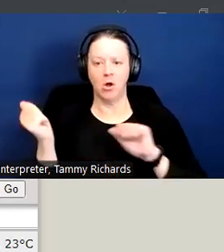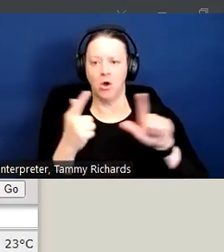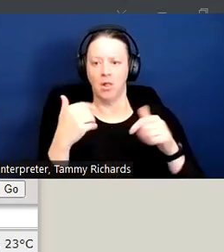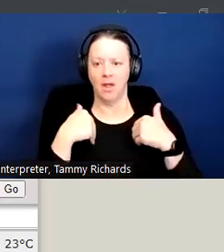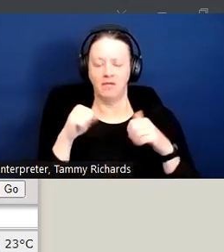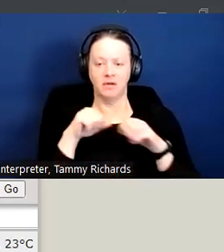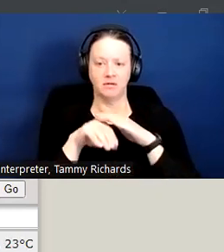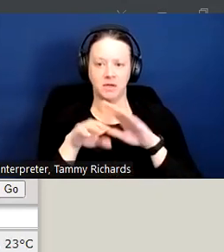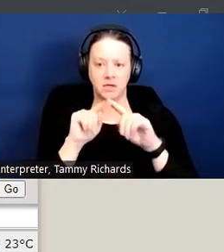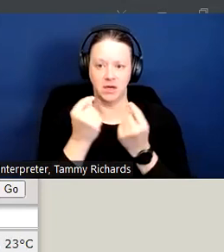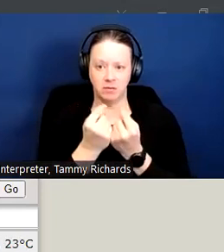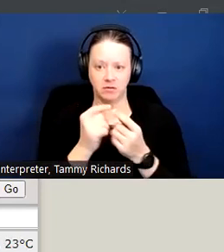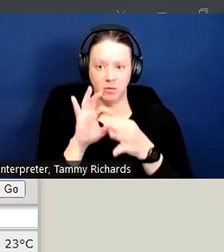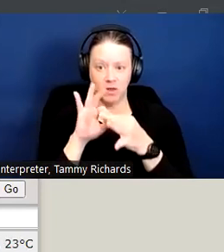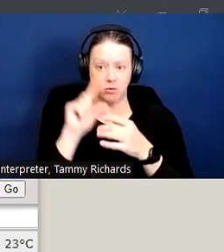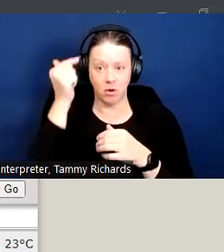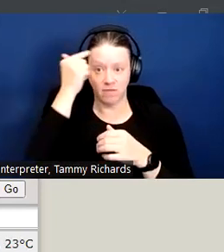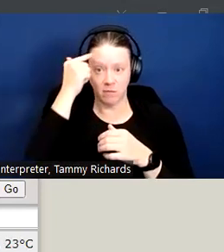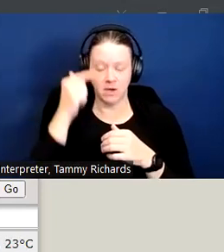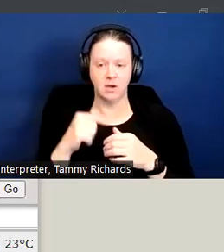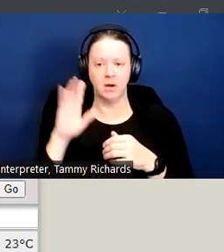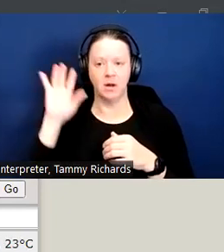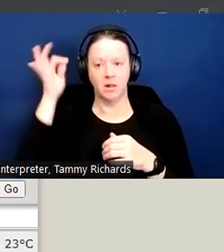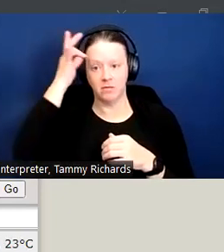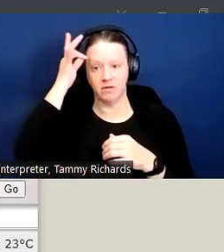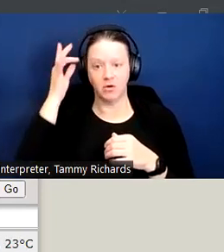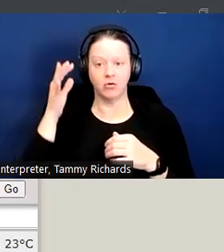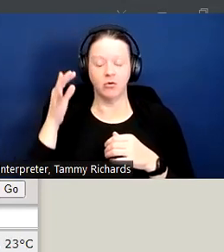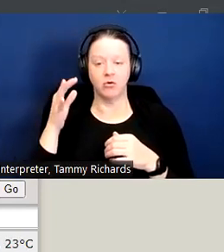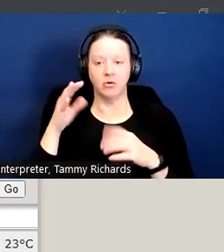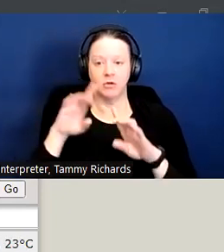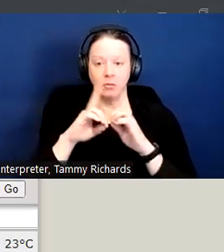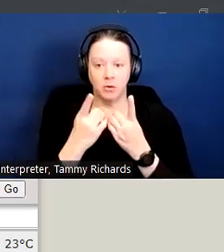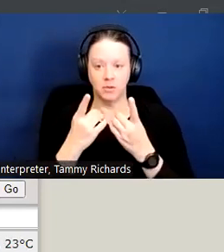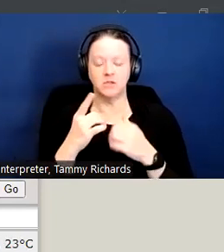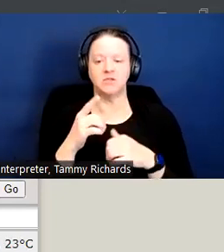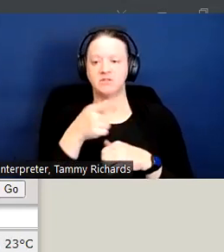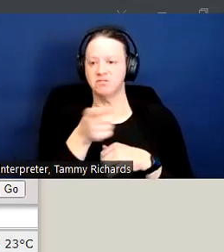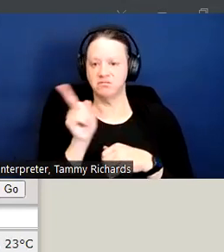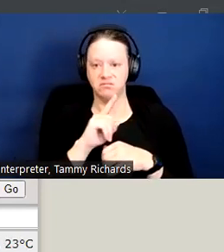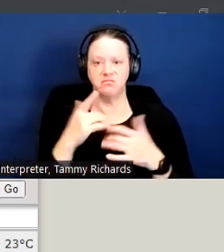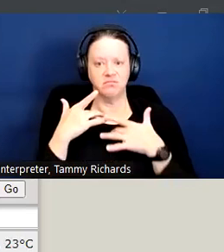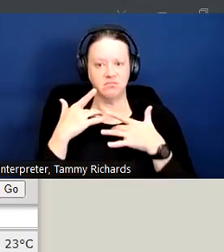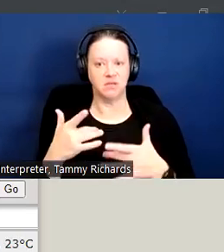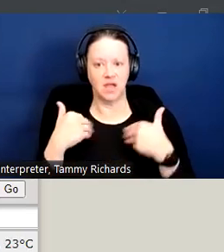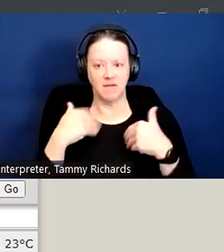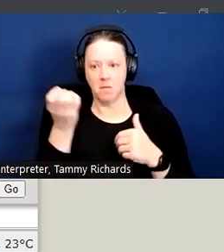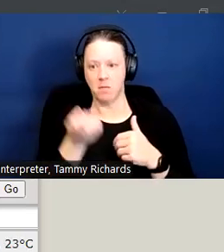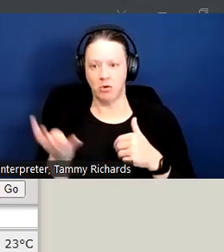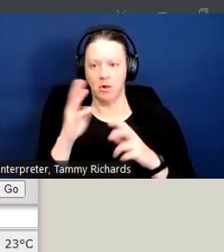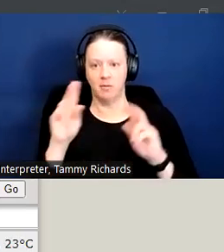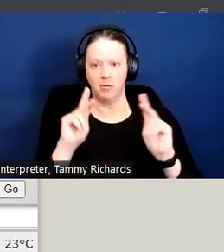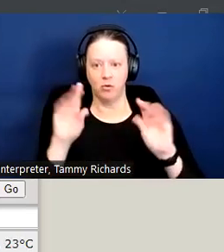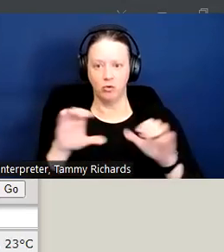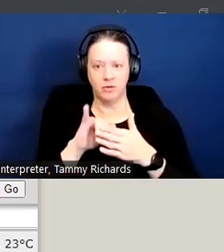teams. In terms of the government, the federal departments usually have multiple people who do this